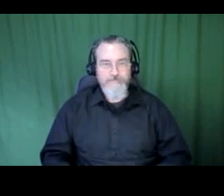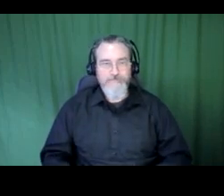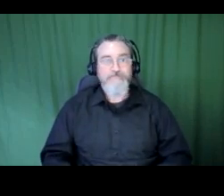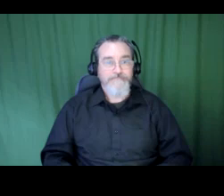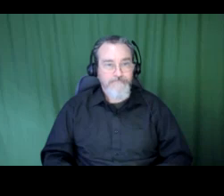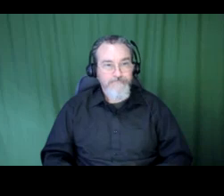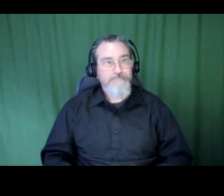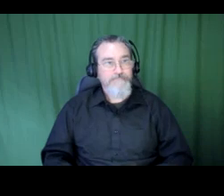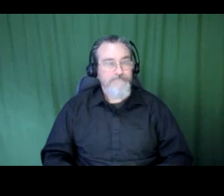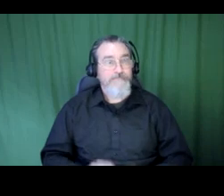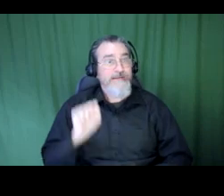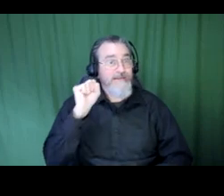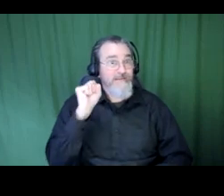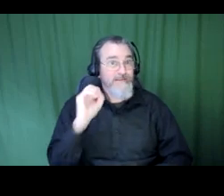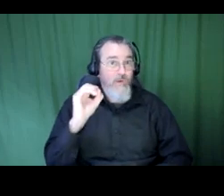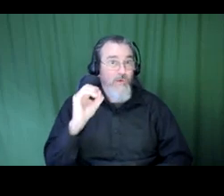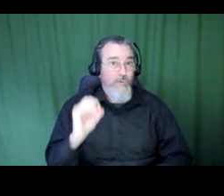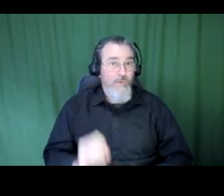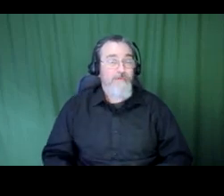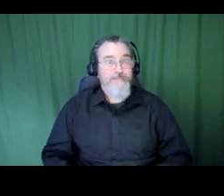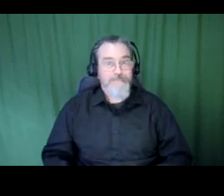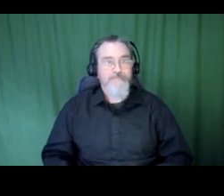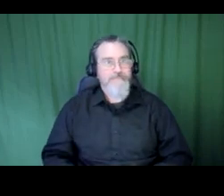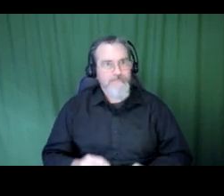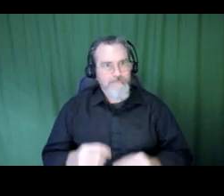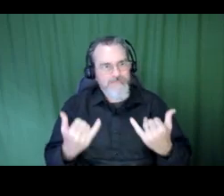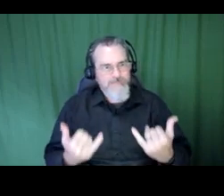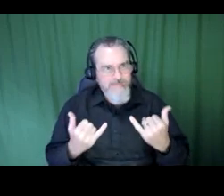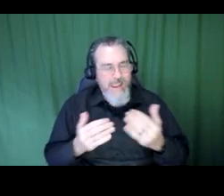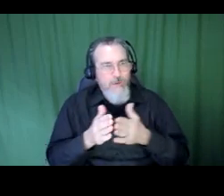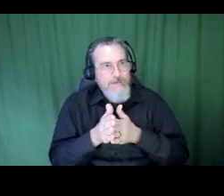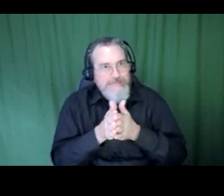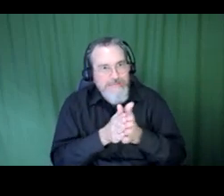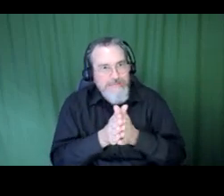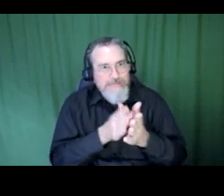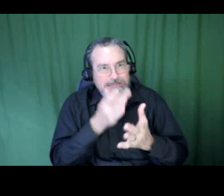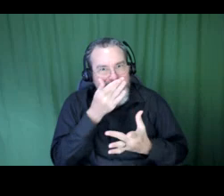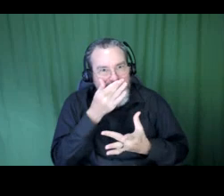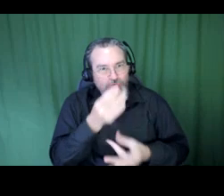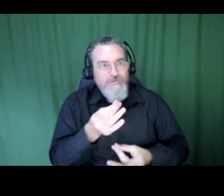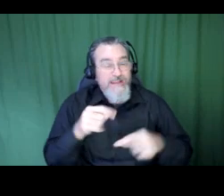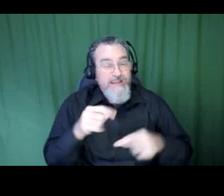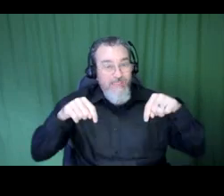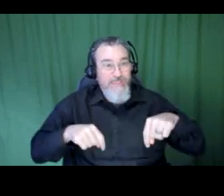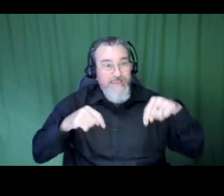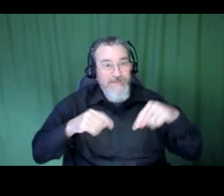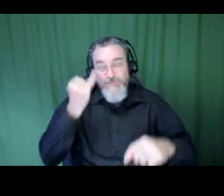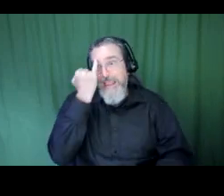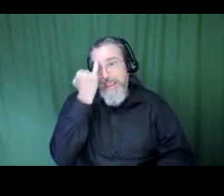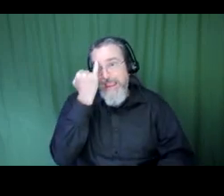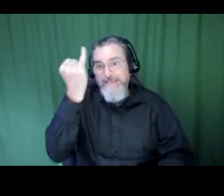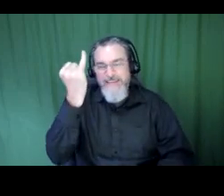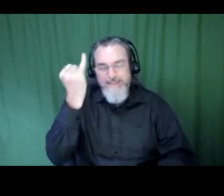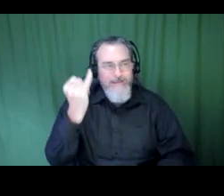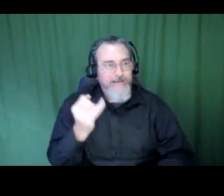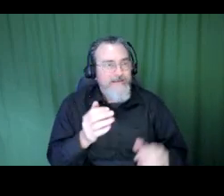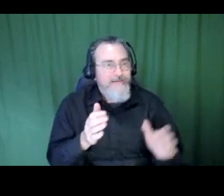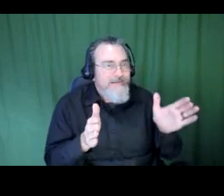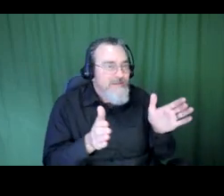So this is where things got interesting. This was but a concept funded by small